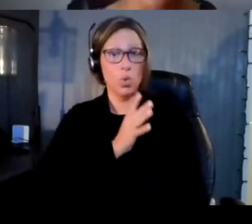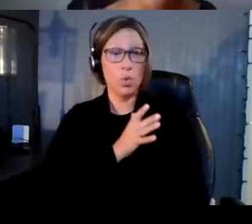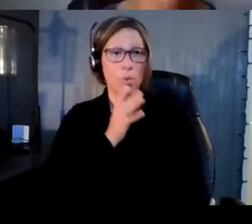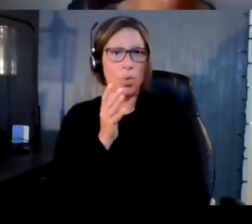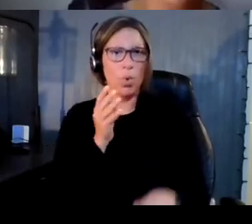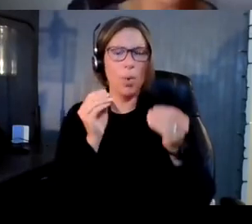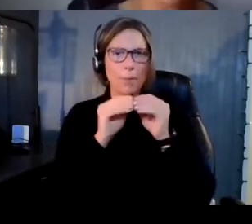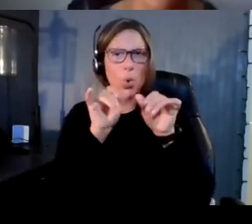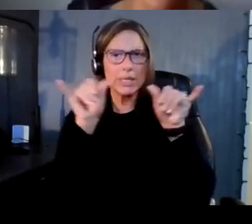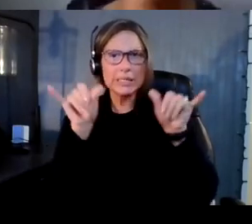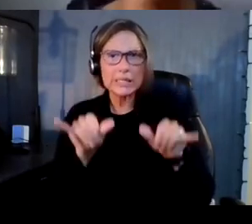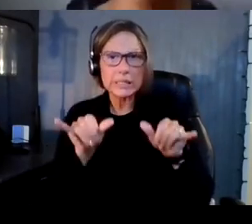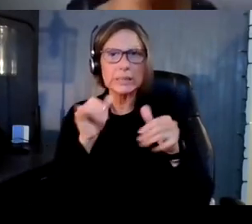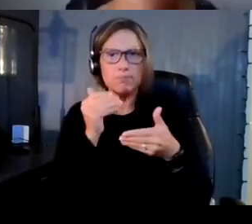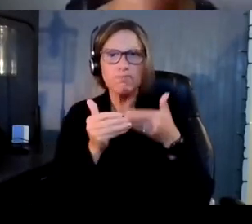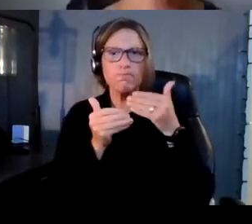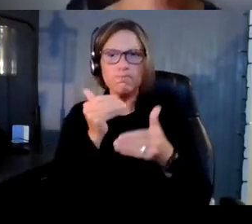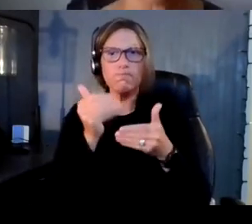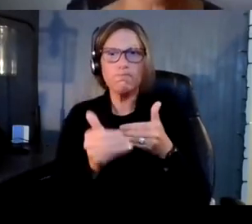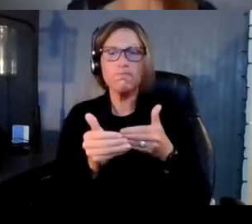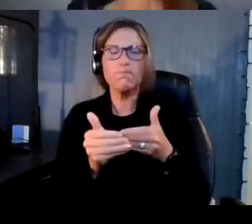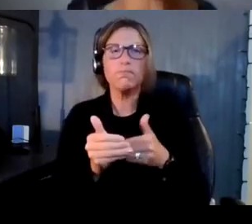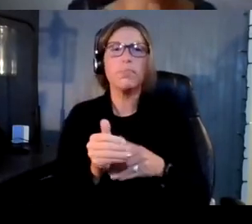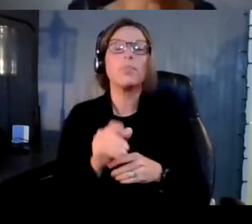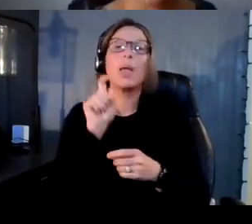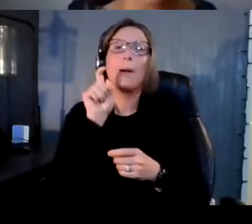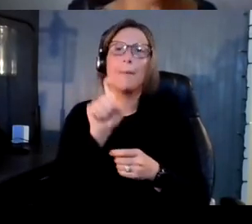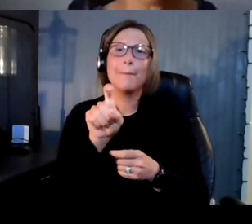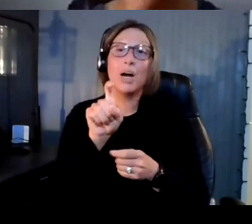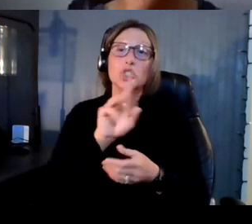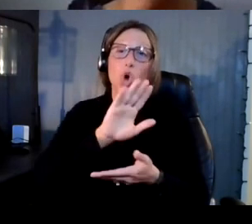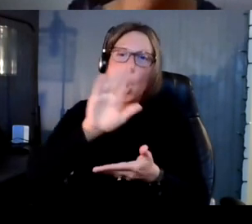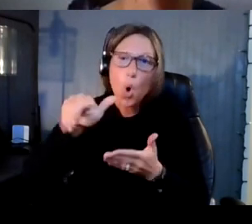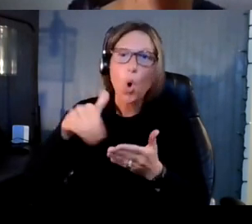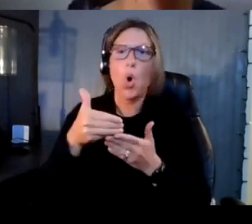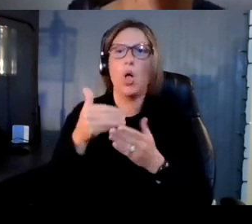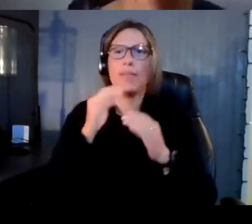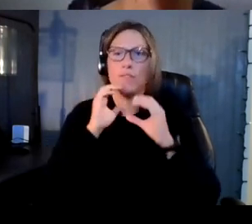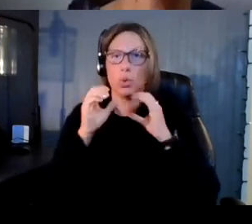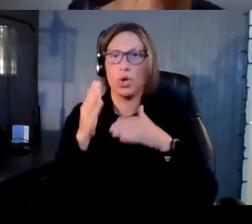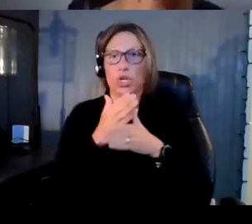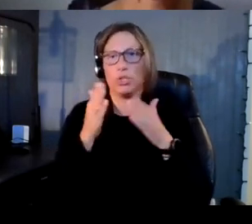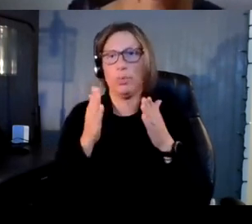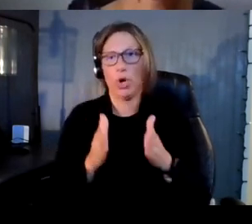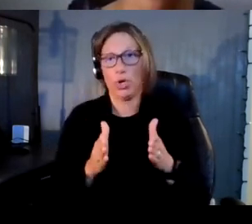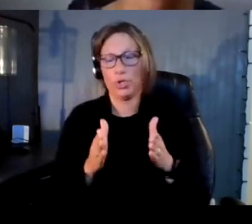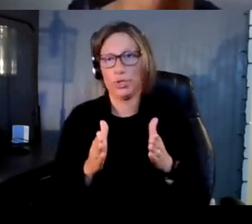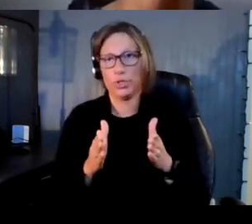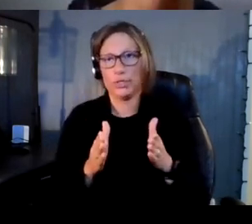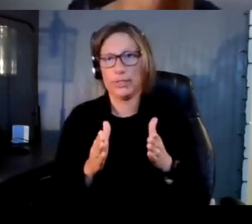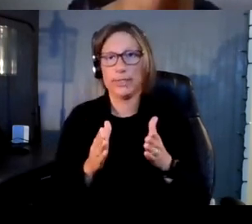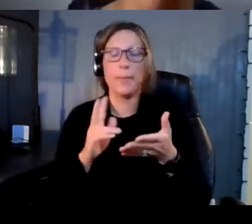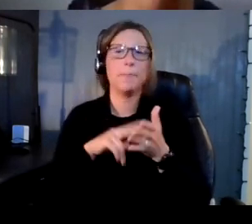systematically think about it. And we have to get all of the communication partners. So that means that the